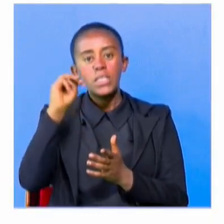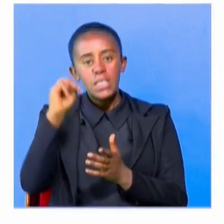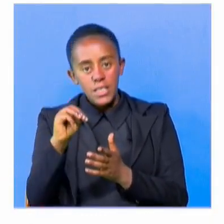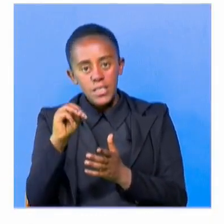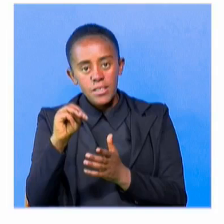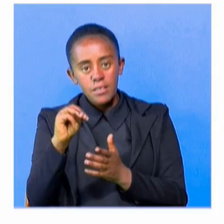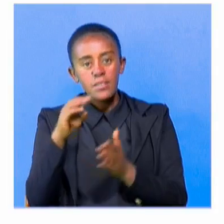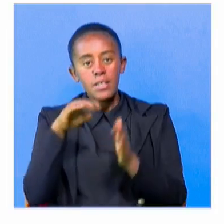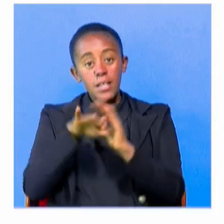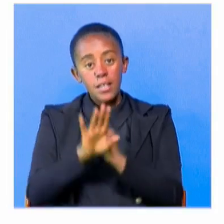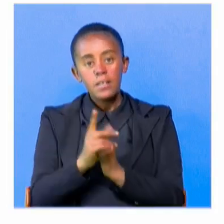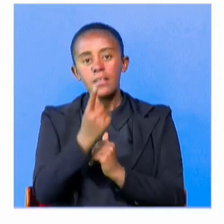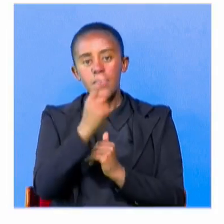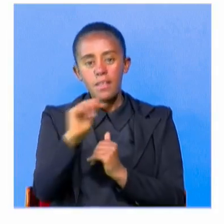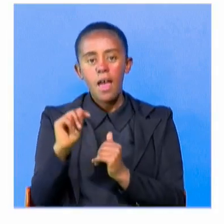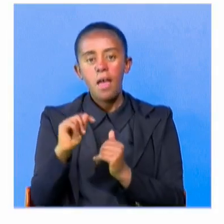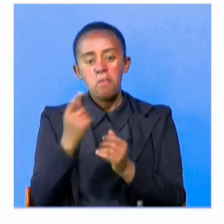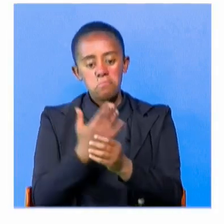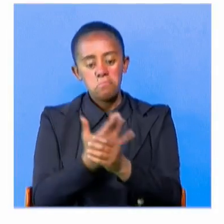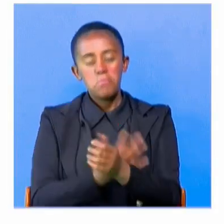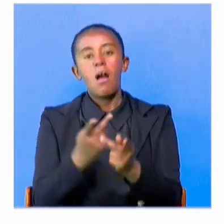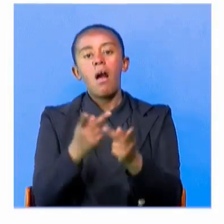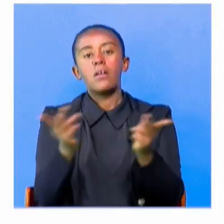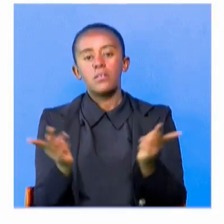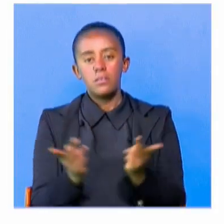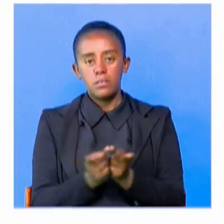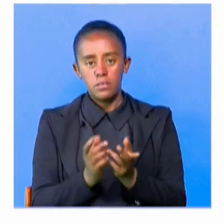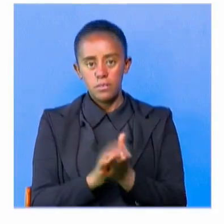in the garden.